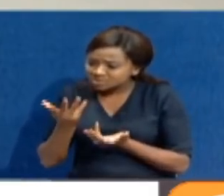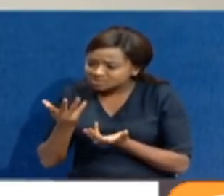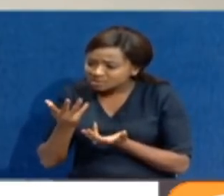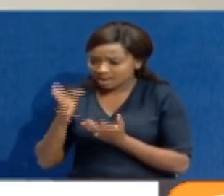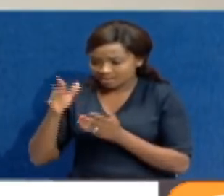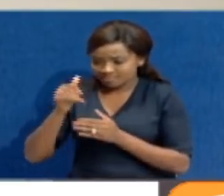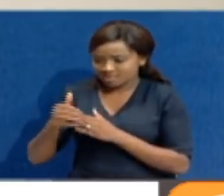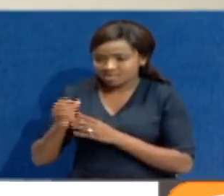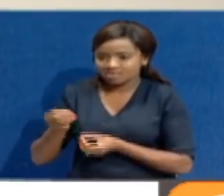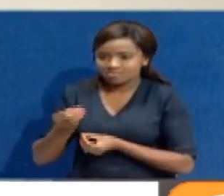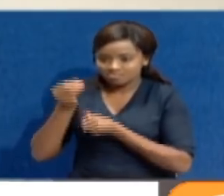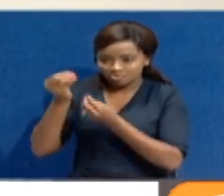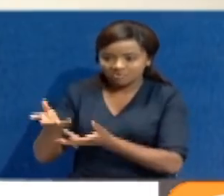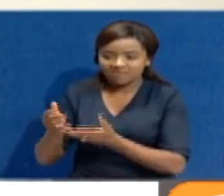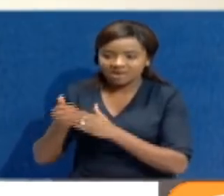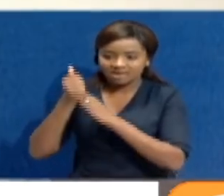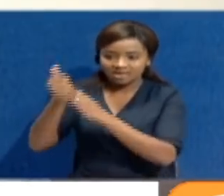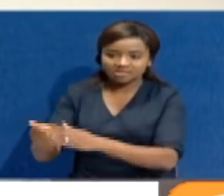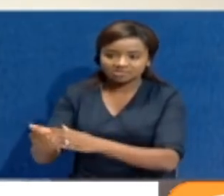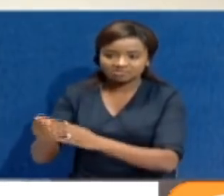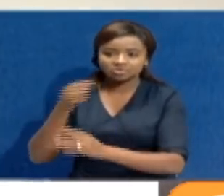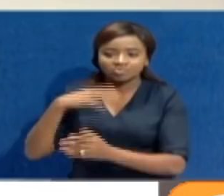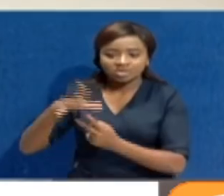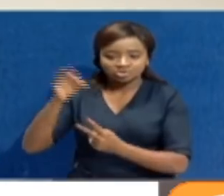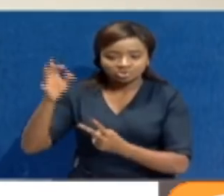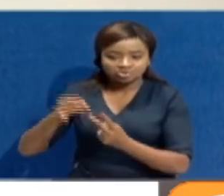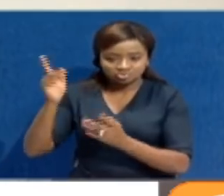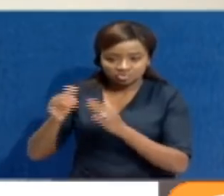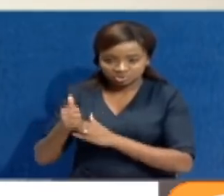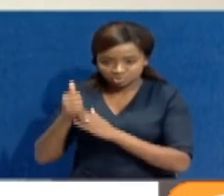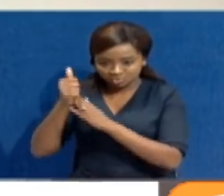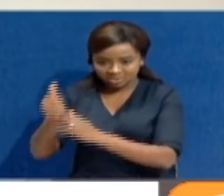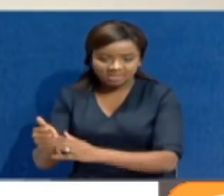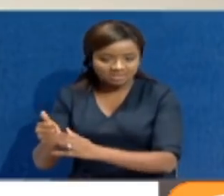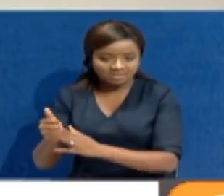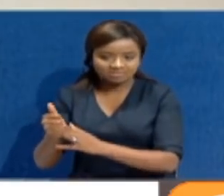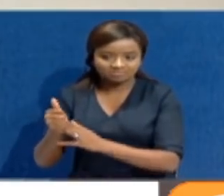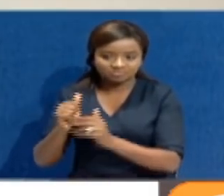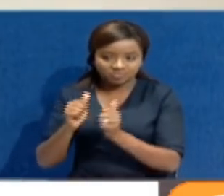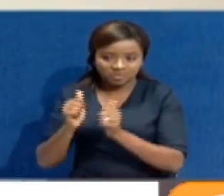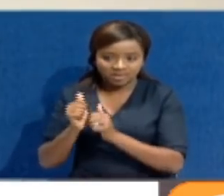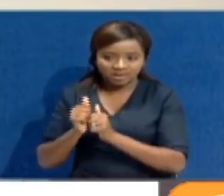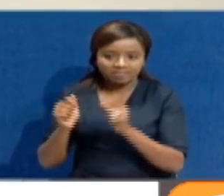leader. So I choose to read and not just to become a leader. I wouldn't